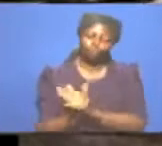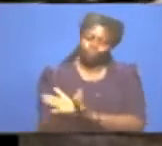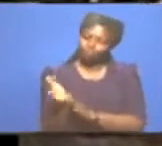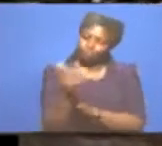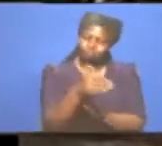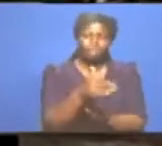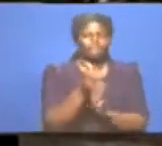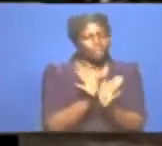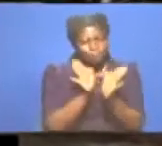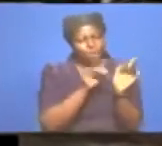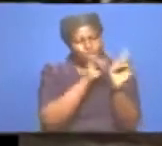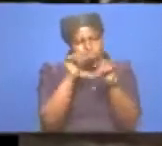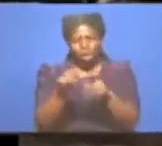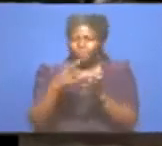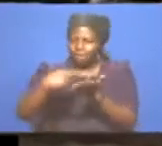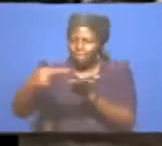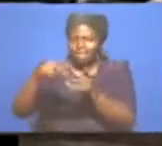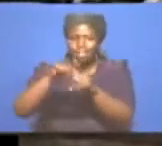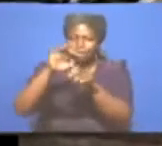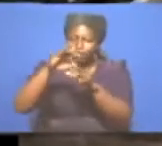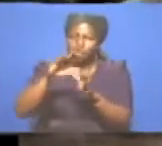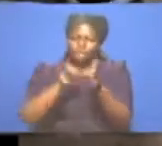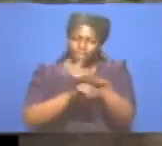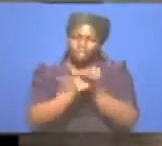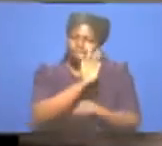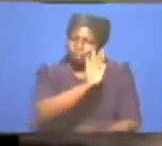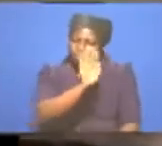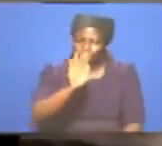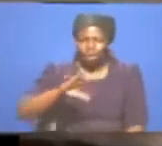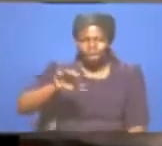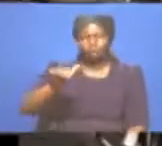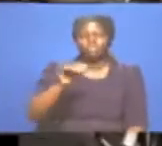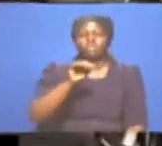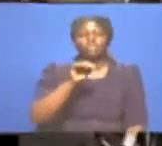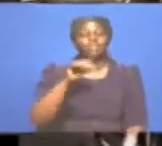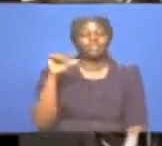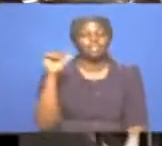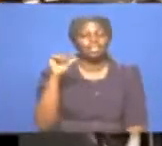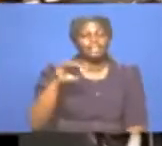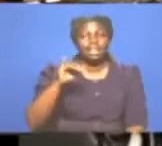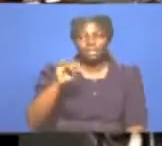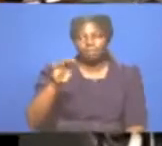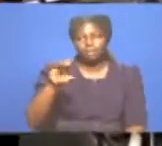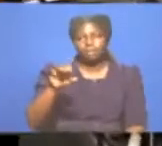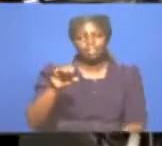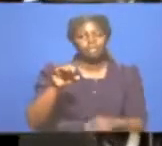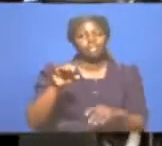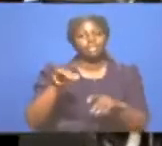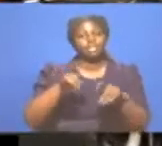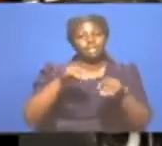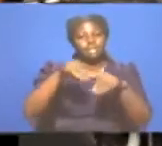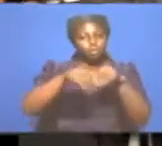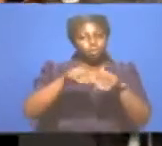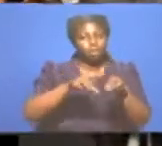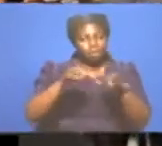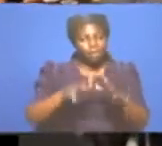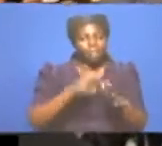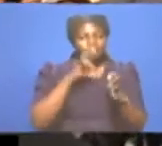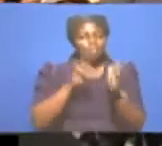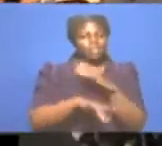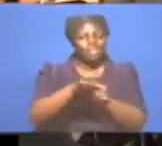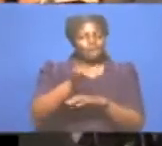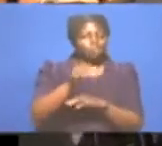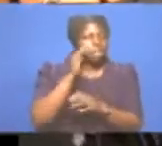register as voters in their respective counties. Garissa IEBC election manager Hussein Gure says the county is witnessing a